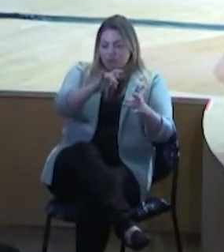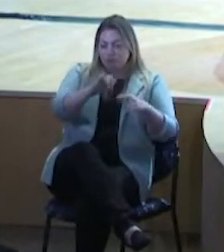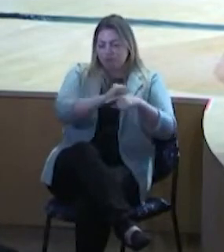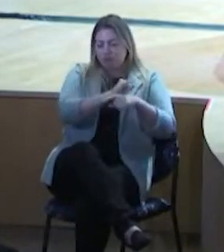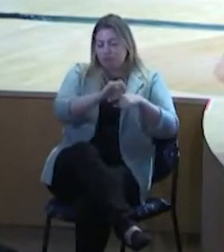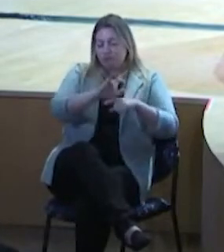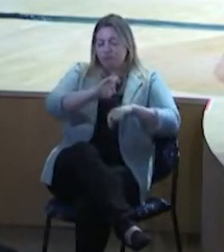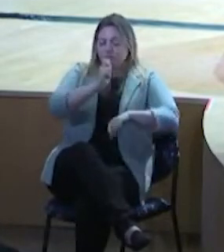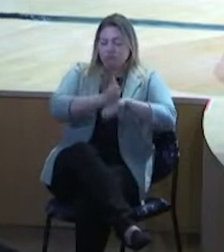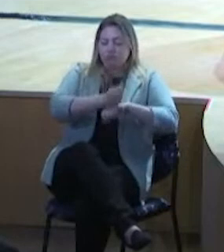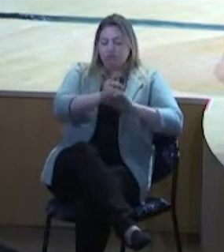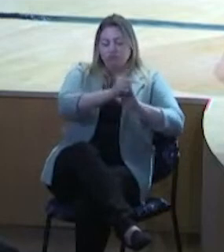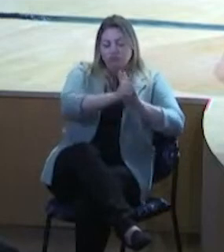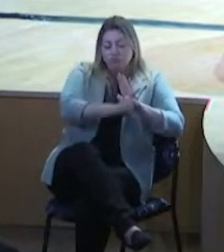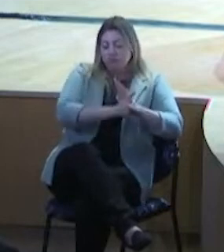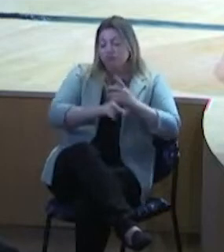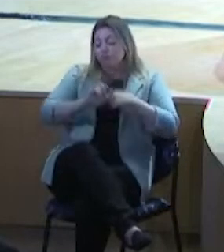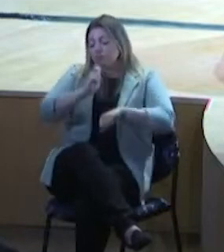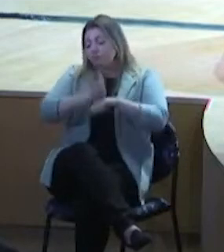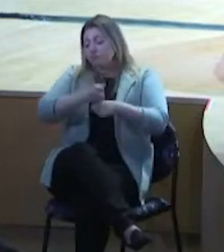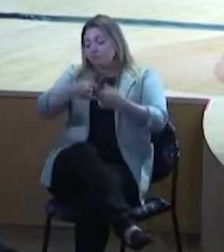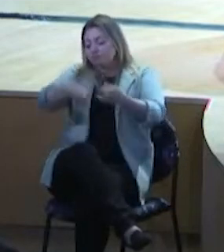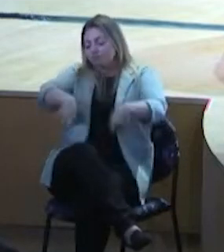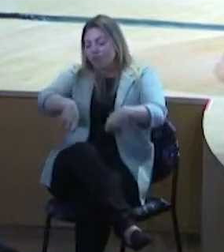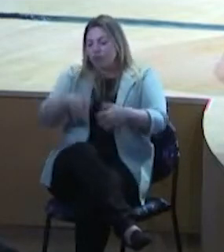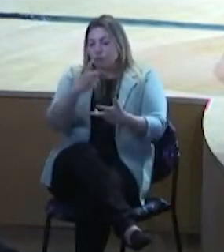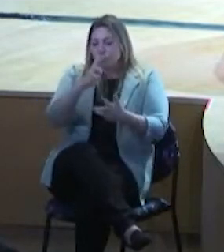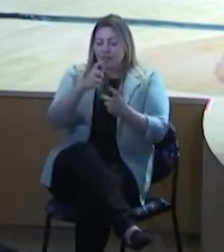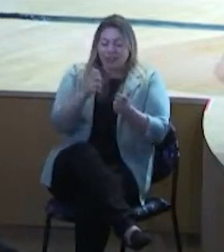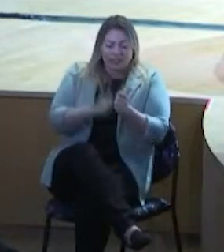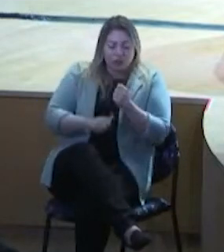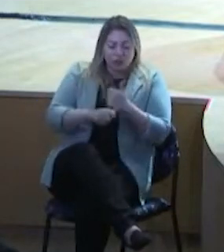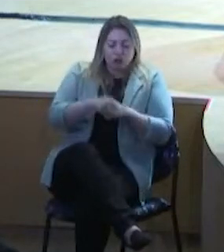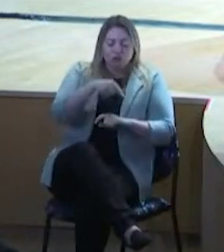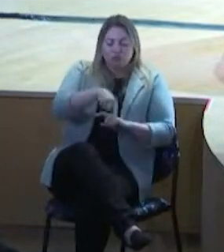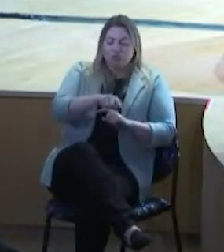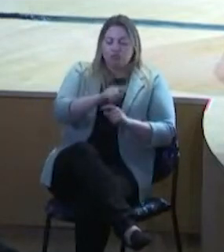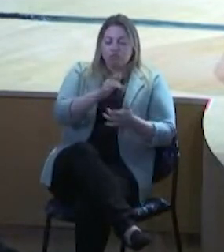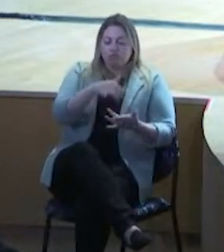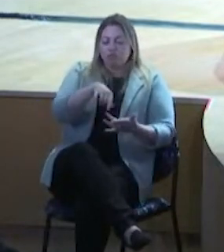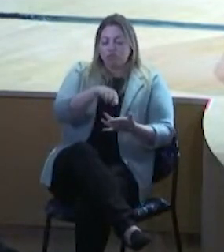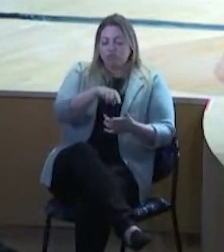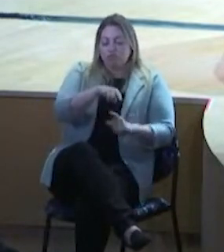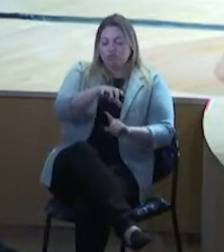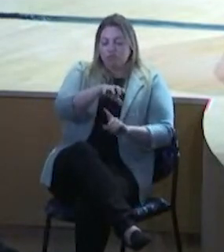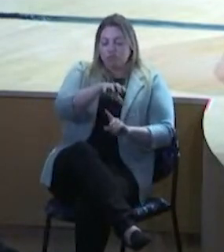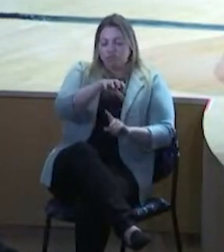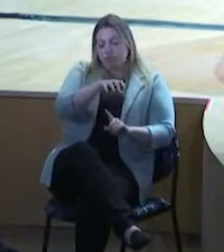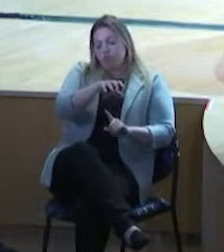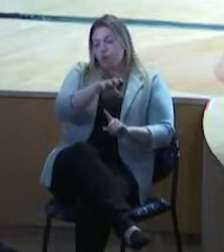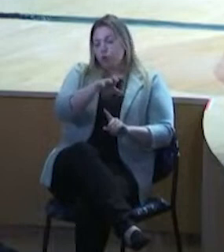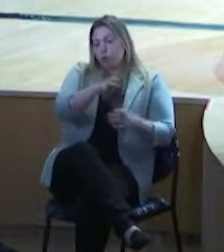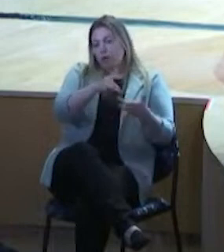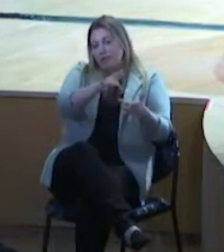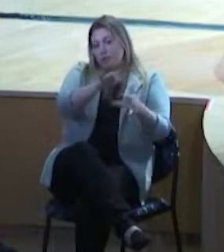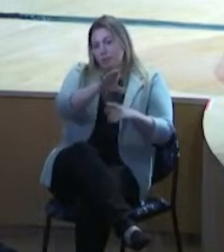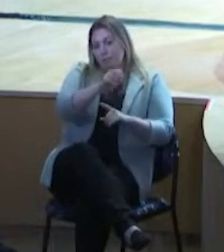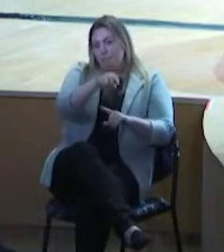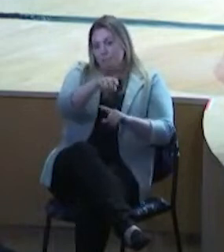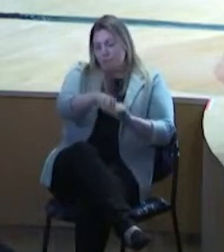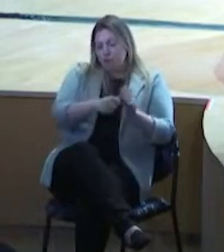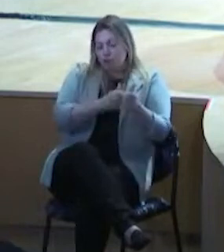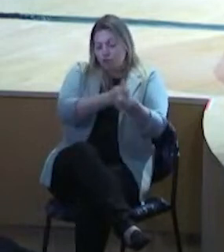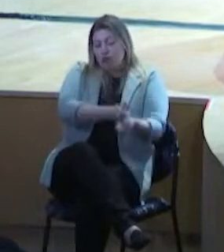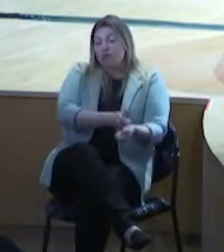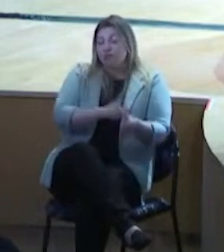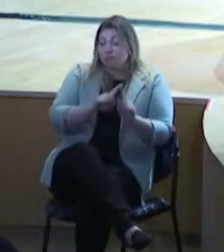and boundaries around what every tourist organization or company has to commit to. On the state level, that